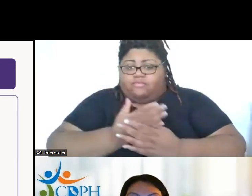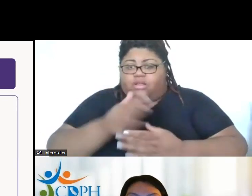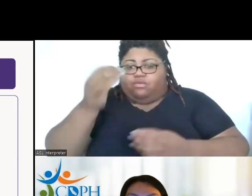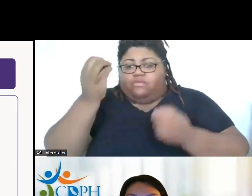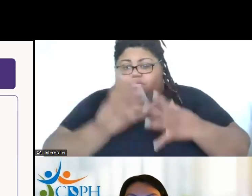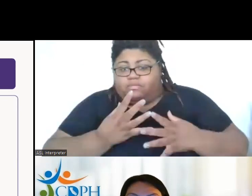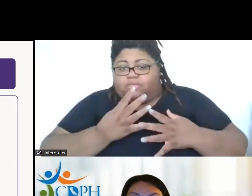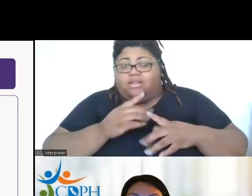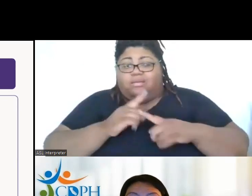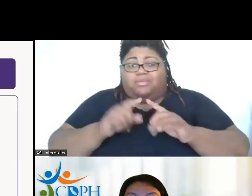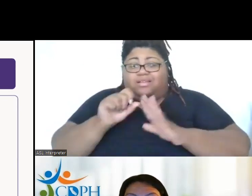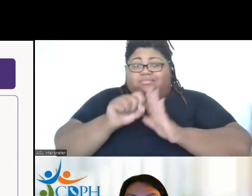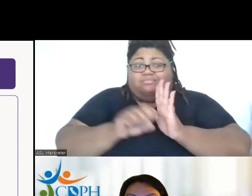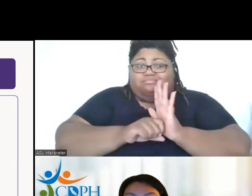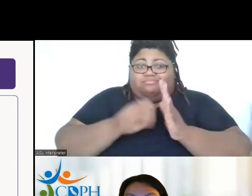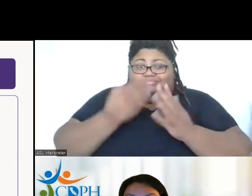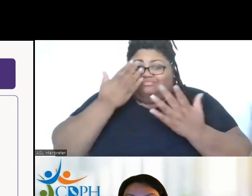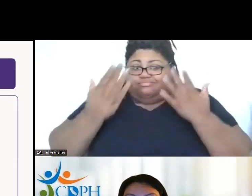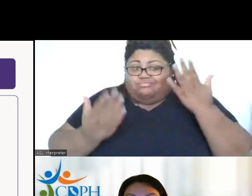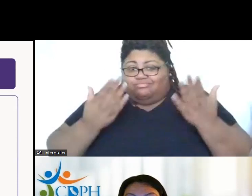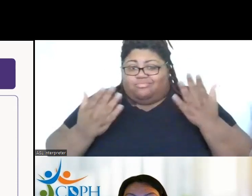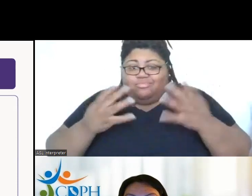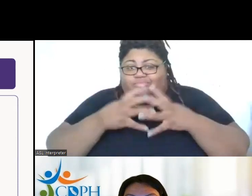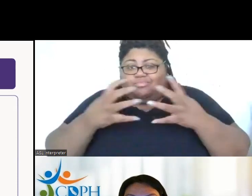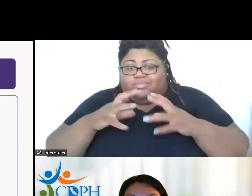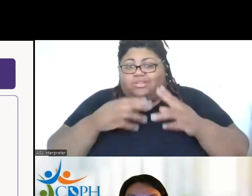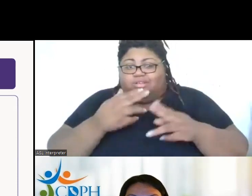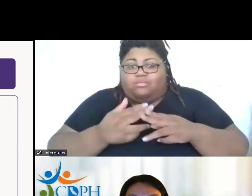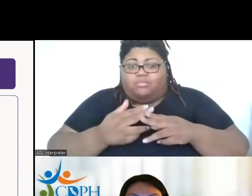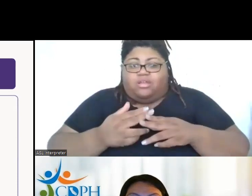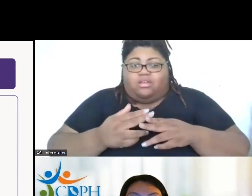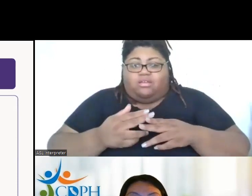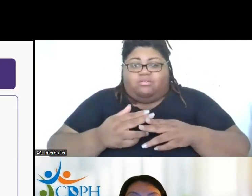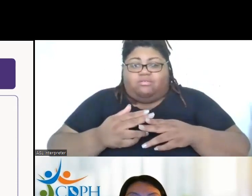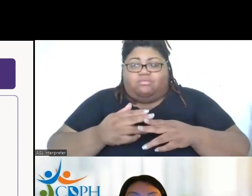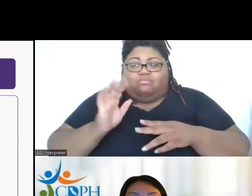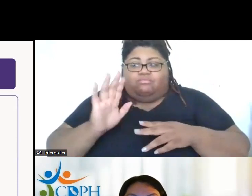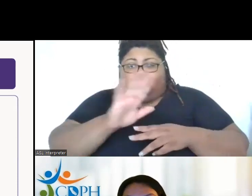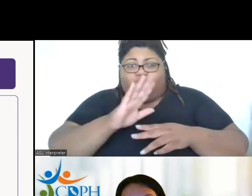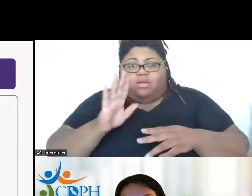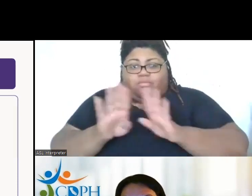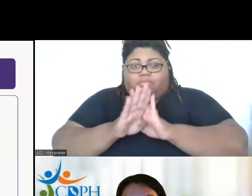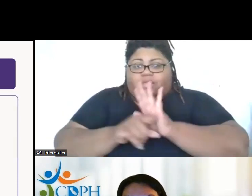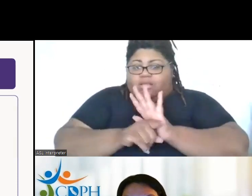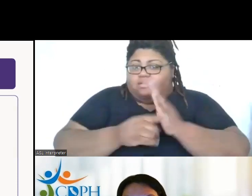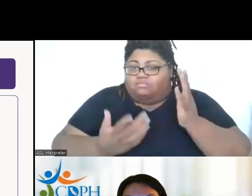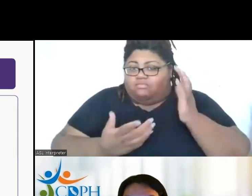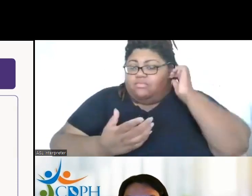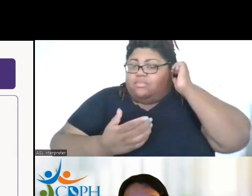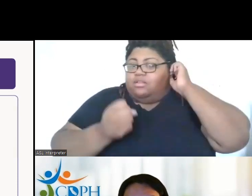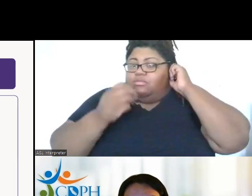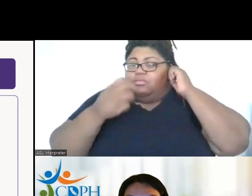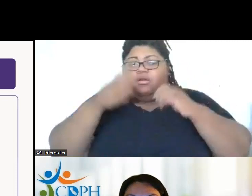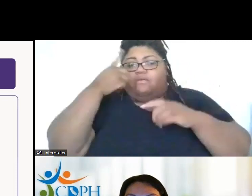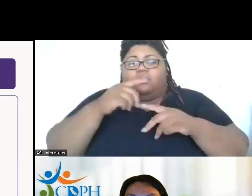place, and that we need to be able to rely on our healthcare delivery systems to take care of our patients. And so that would be,